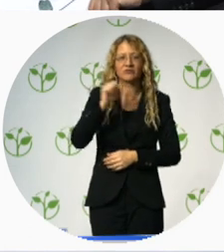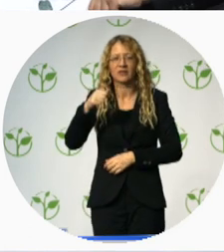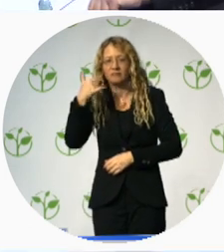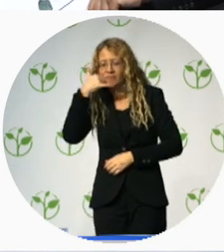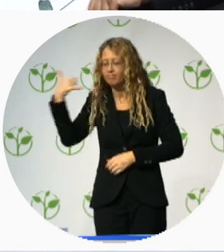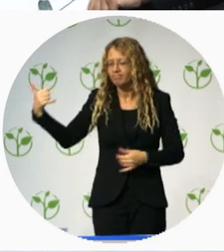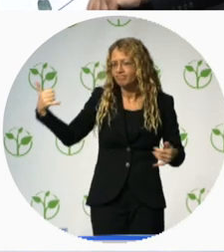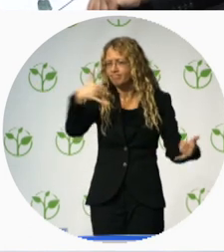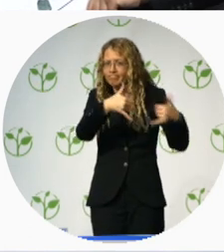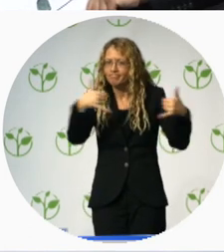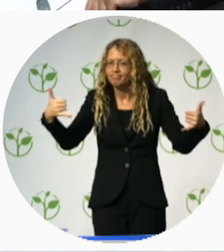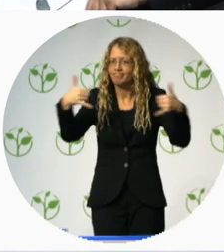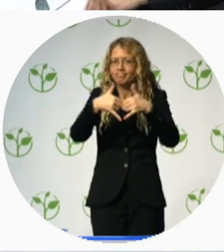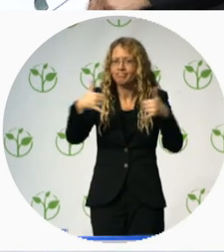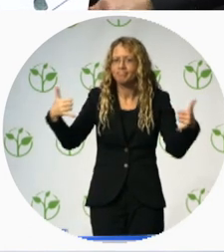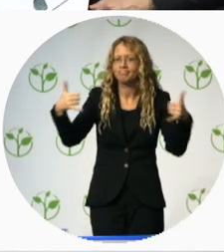Language interpreters.